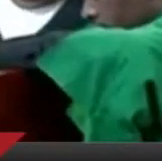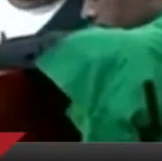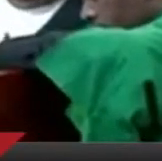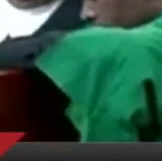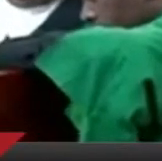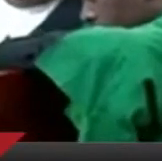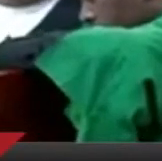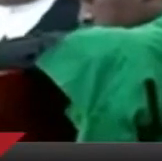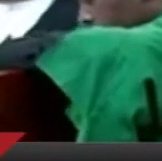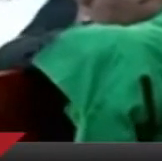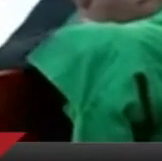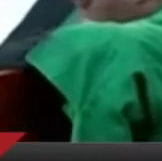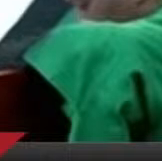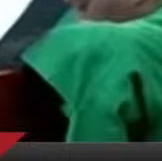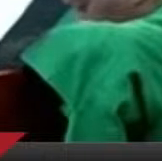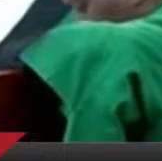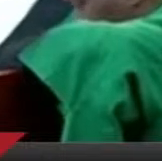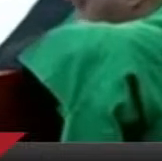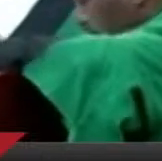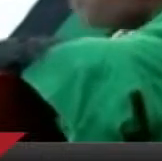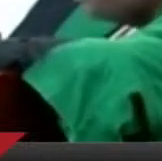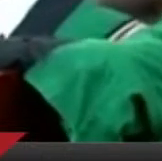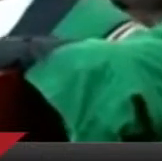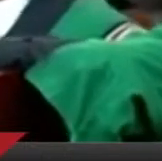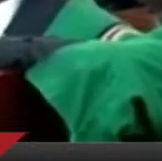Aina Moi, Langat Benjamin Kipkurui.